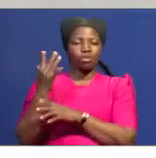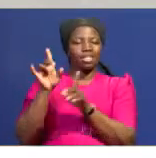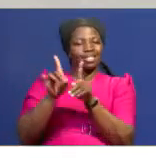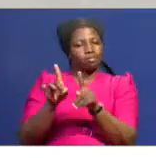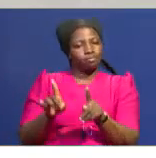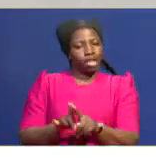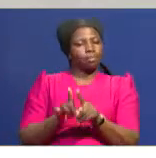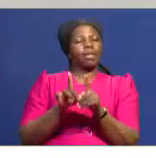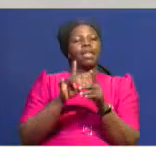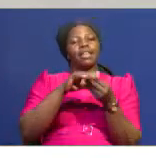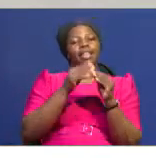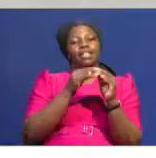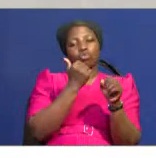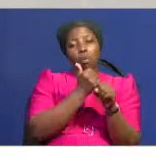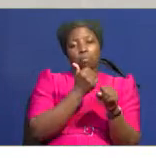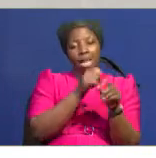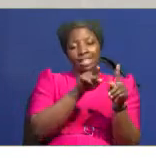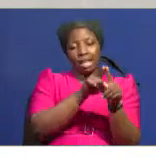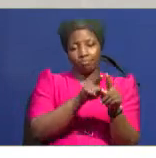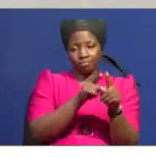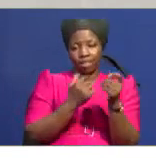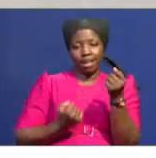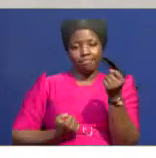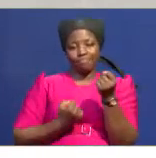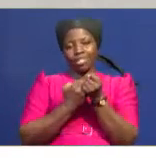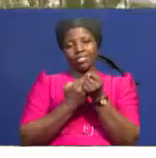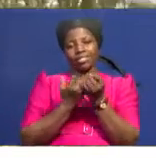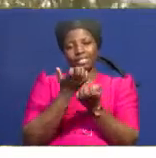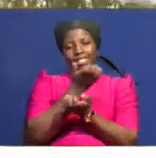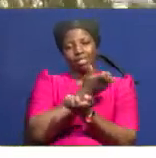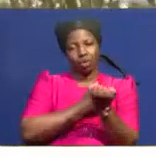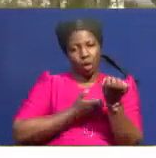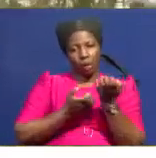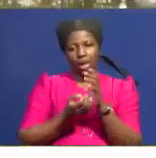job opportunities and boost economic growth.